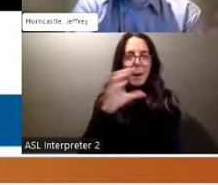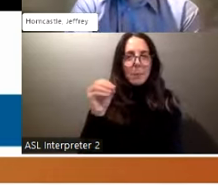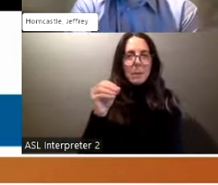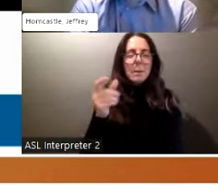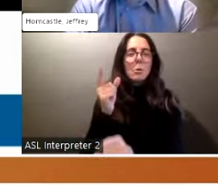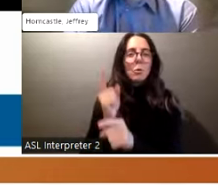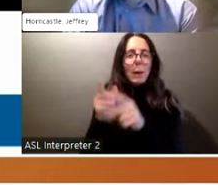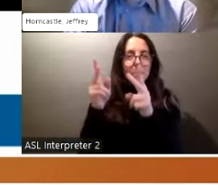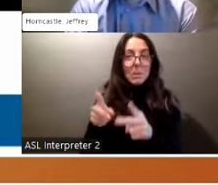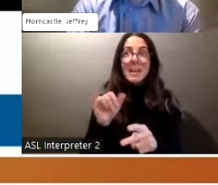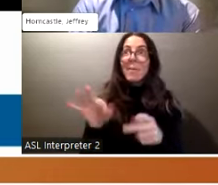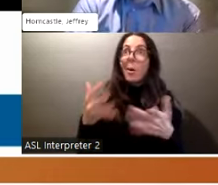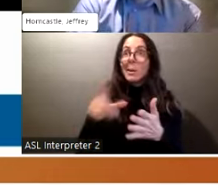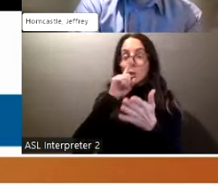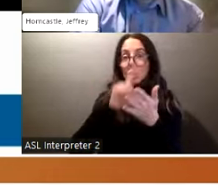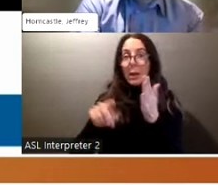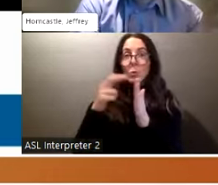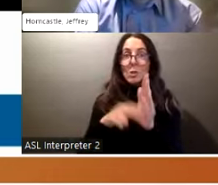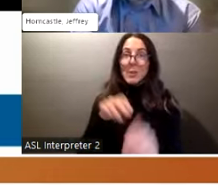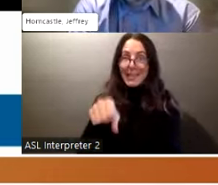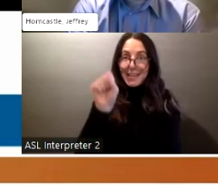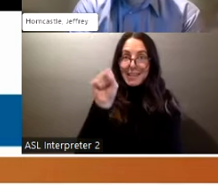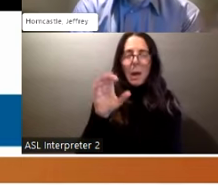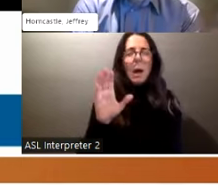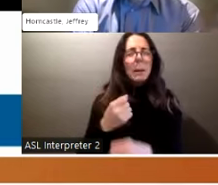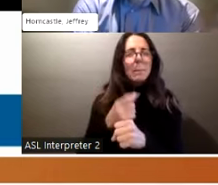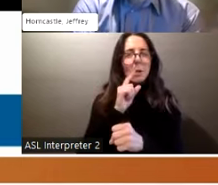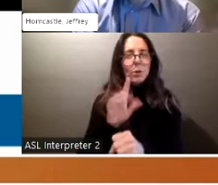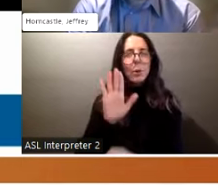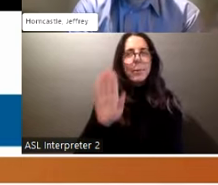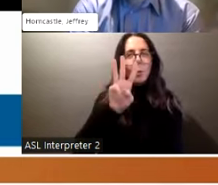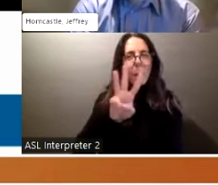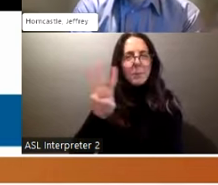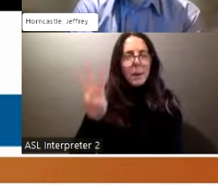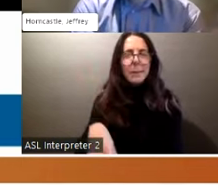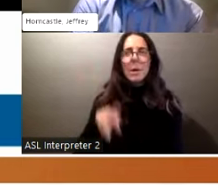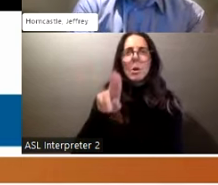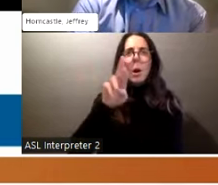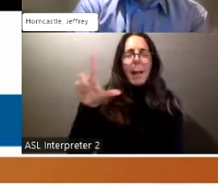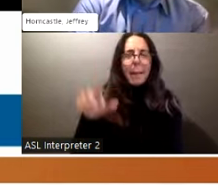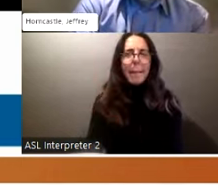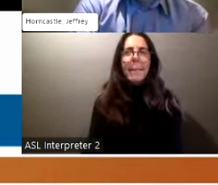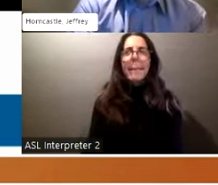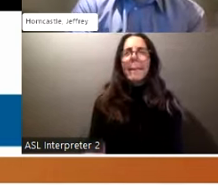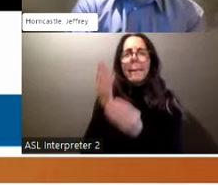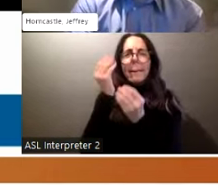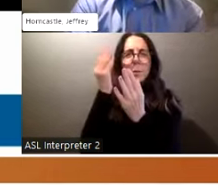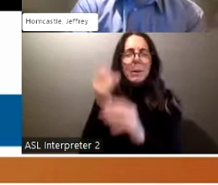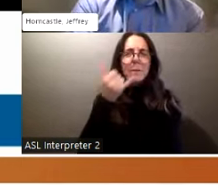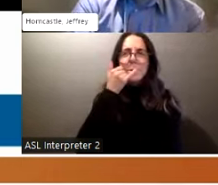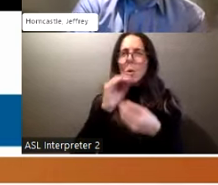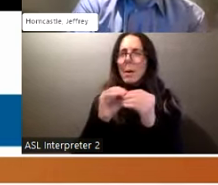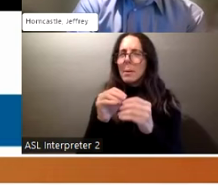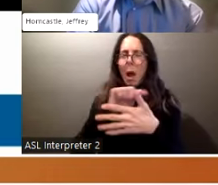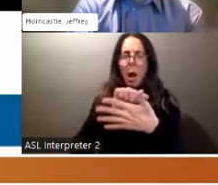step further and verify all their contact information, verify that domain that they're using, their URL, their phone number,